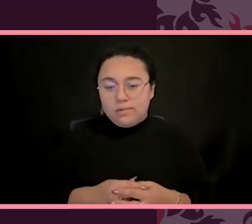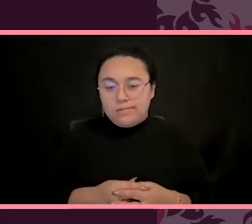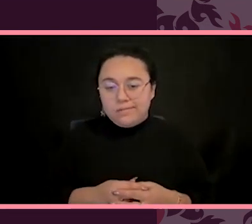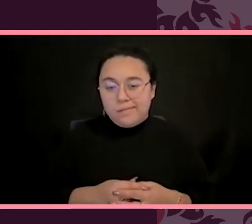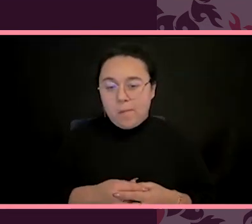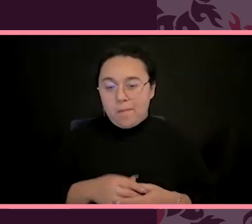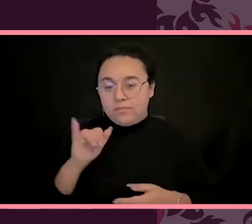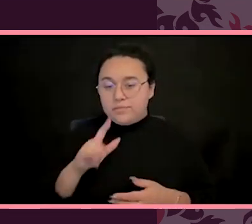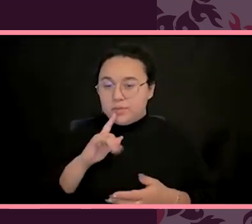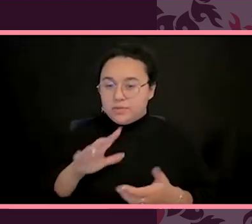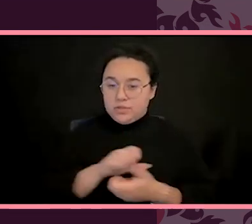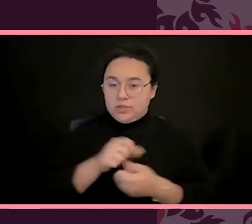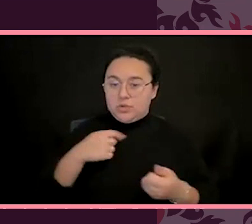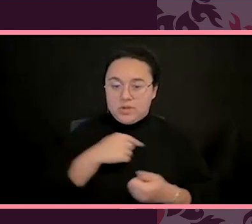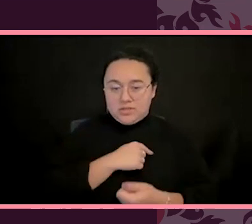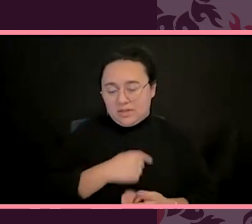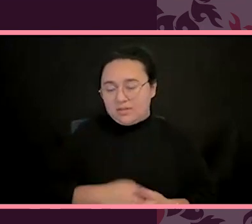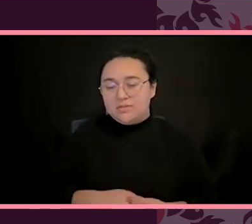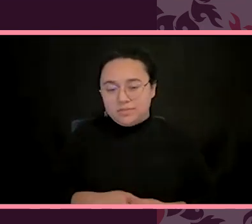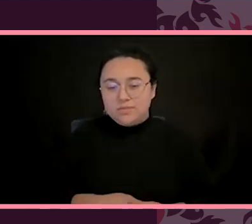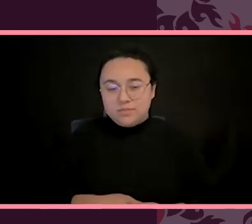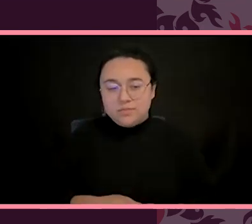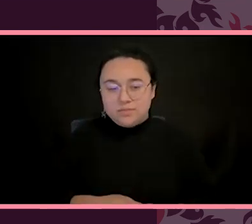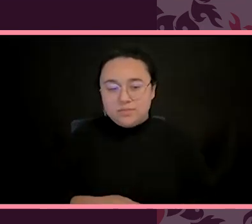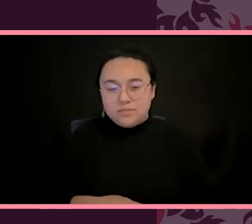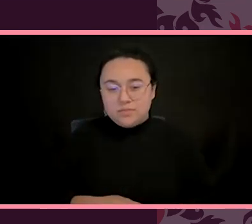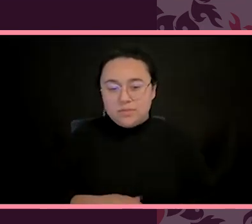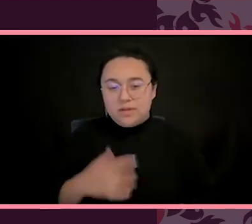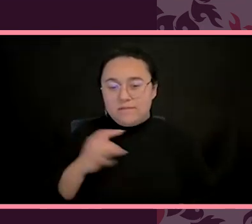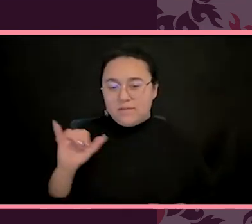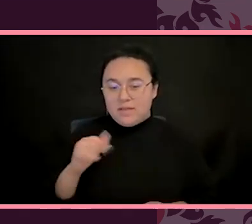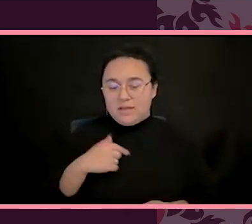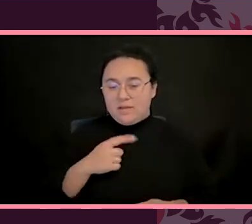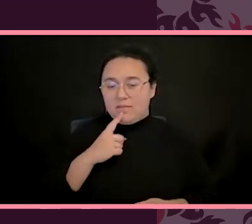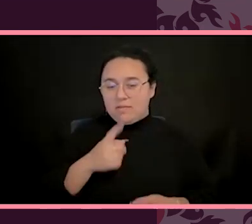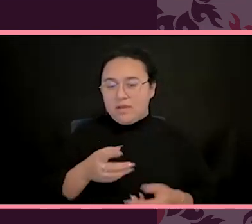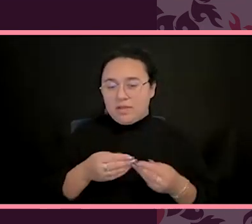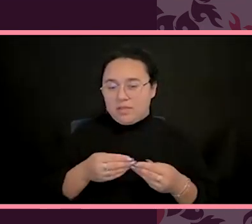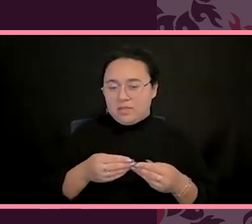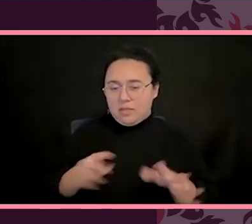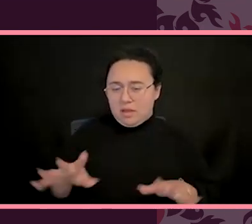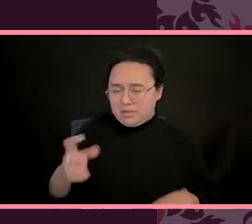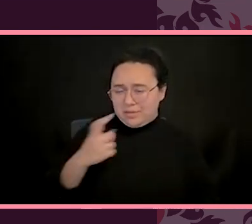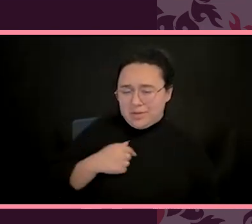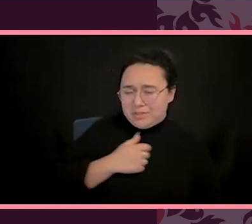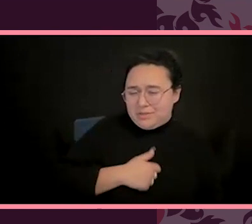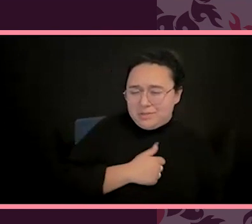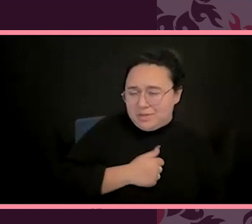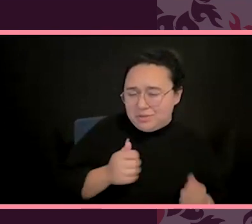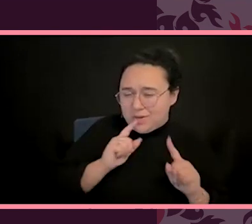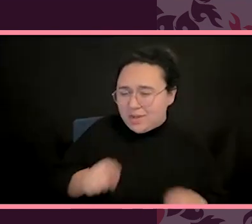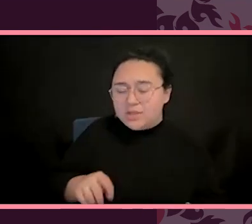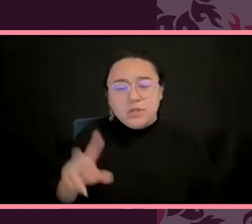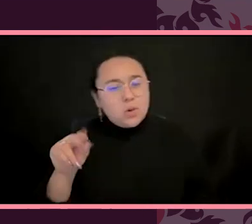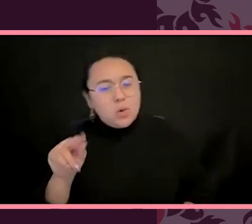and that destroys us. So I feel like I've totally lost your question. I'm really sorry. Oh